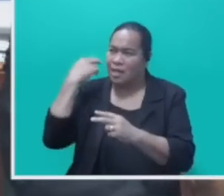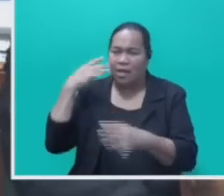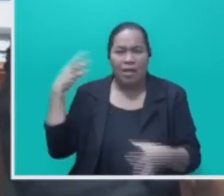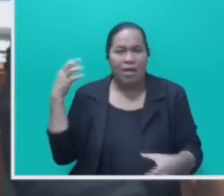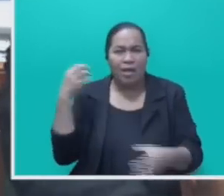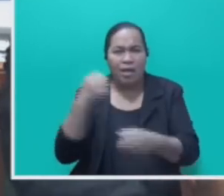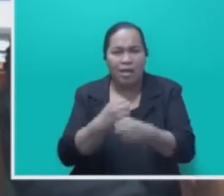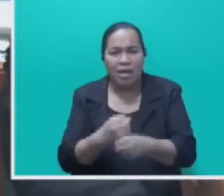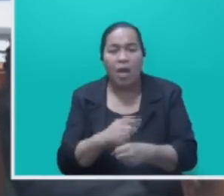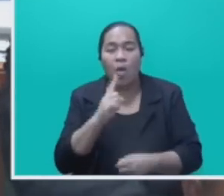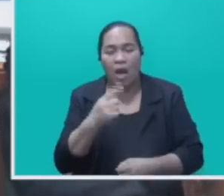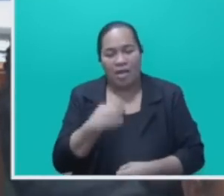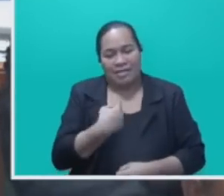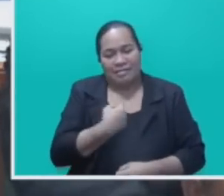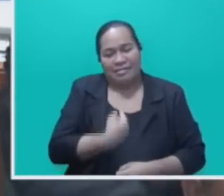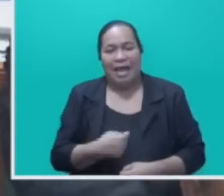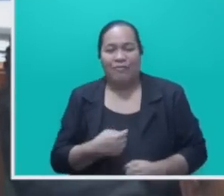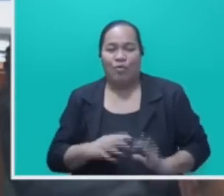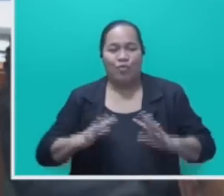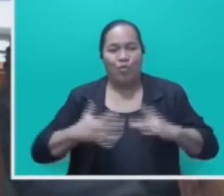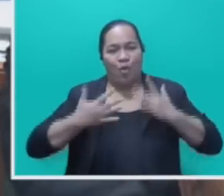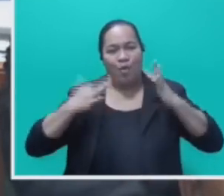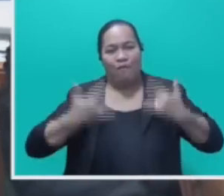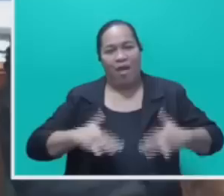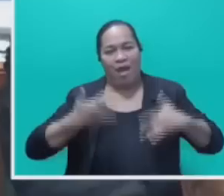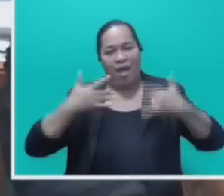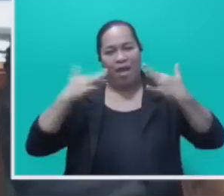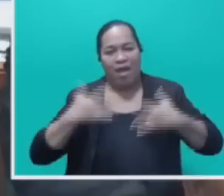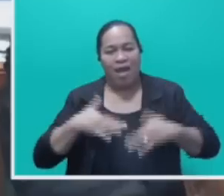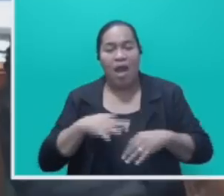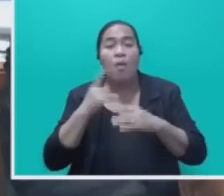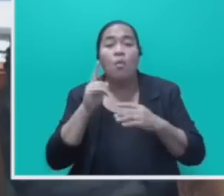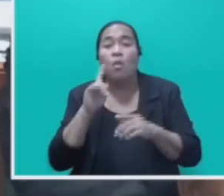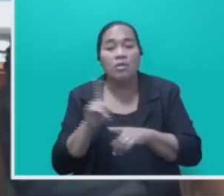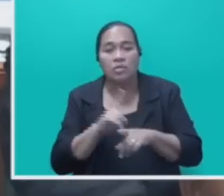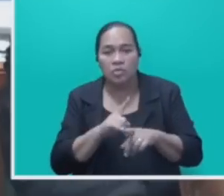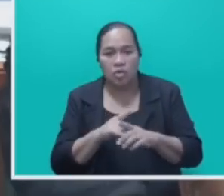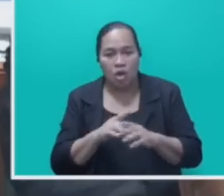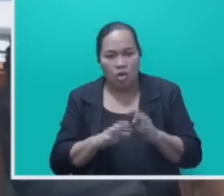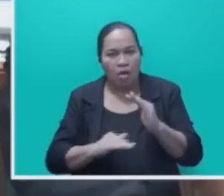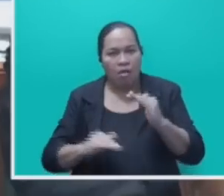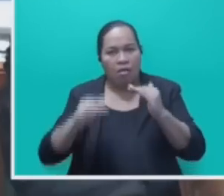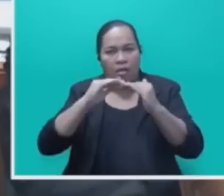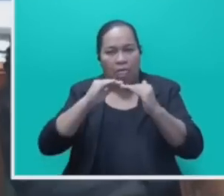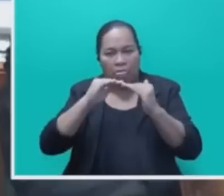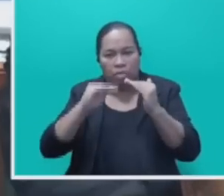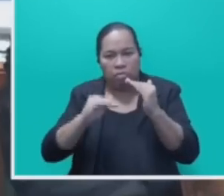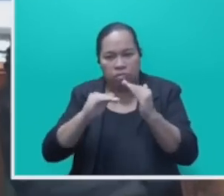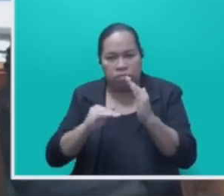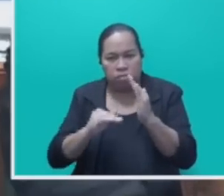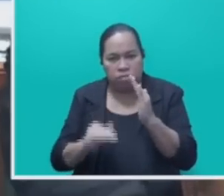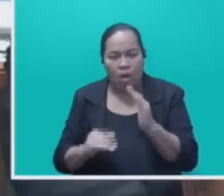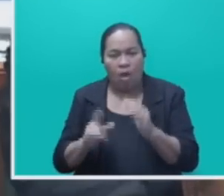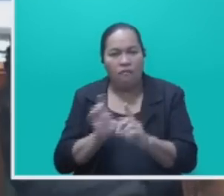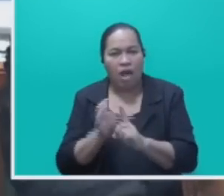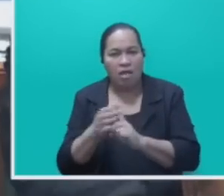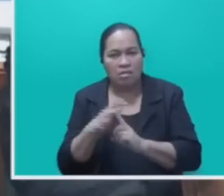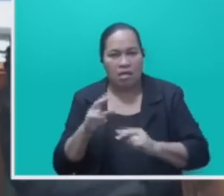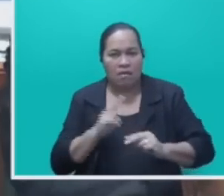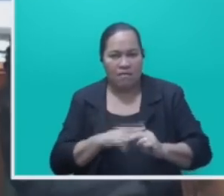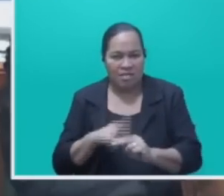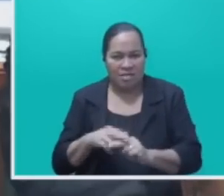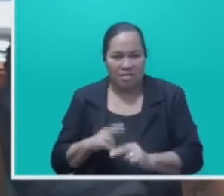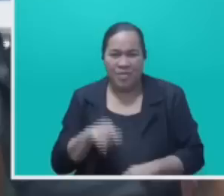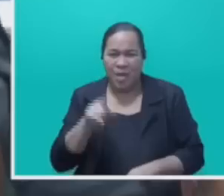as not only self-glorification, but the denigration and commodification of Itoke culture.